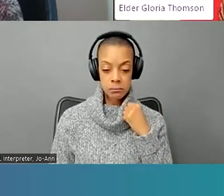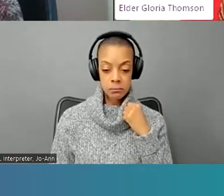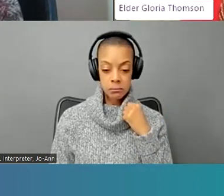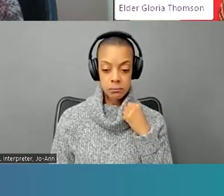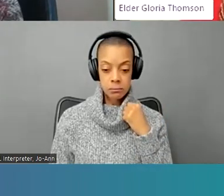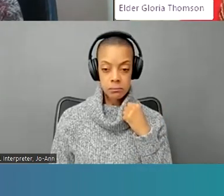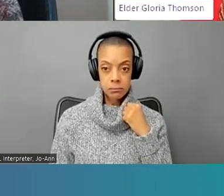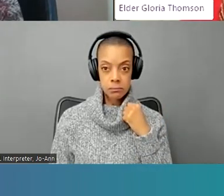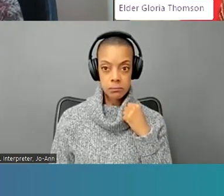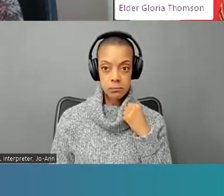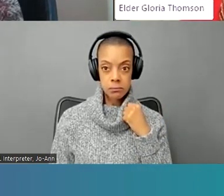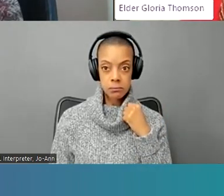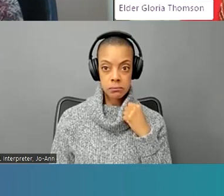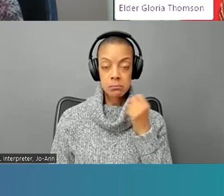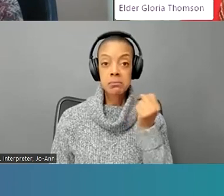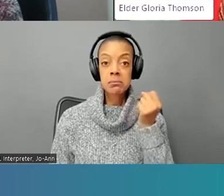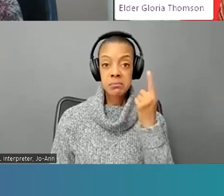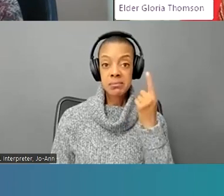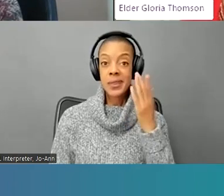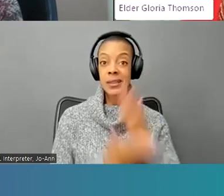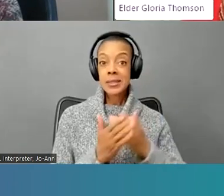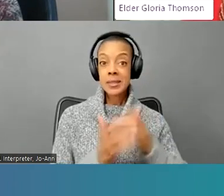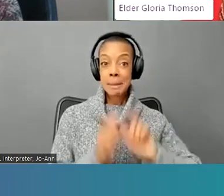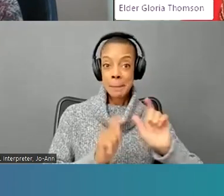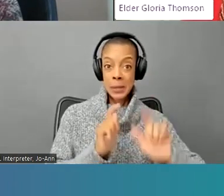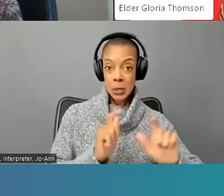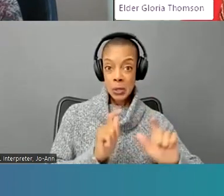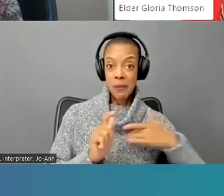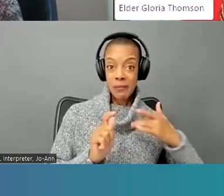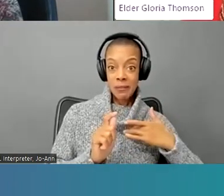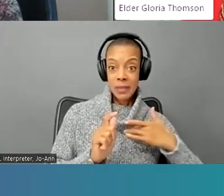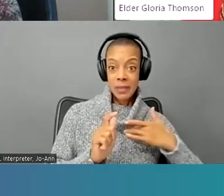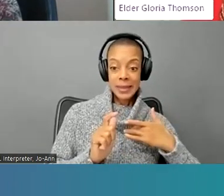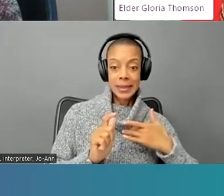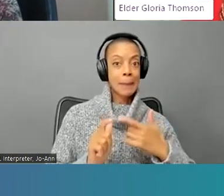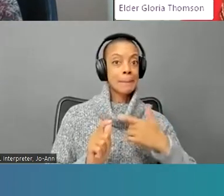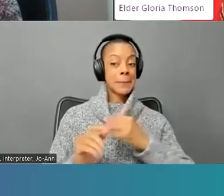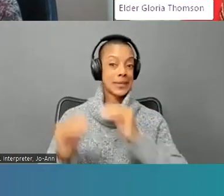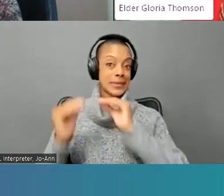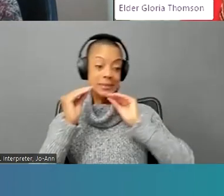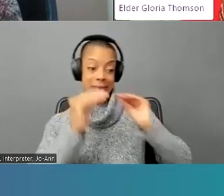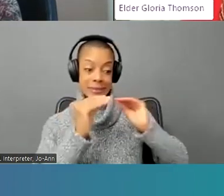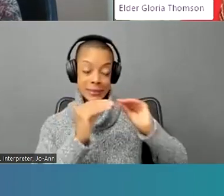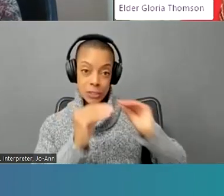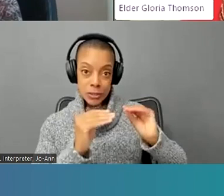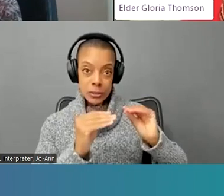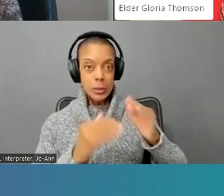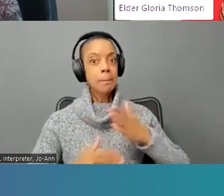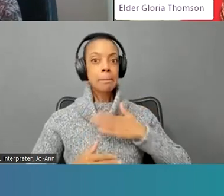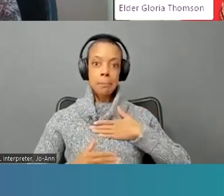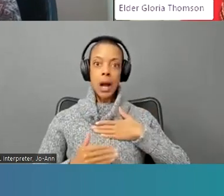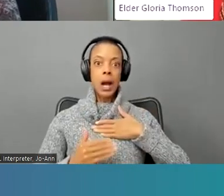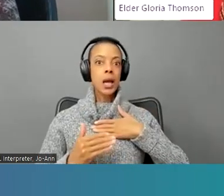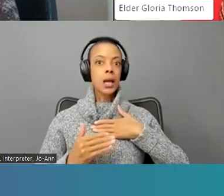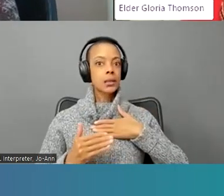if I were to teach them how my way of life, right, and